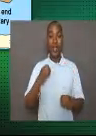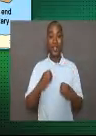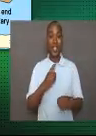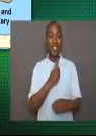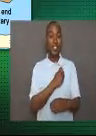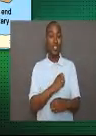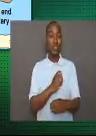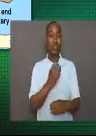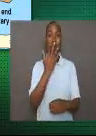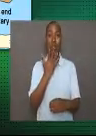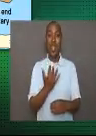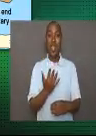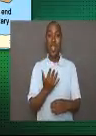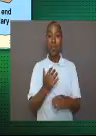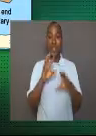body.